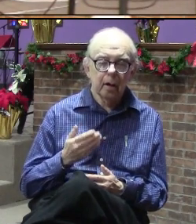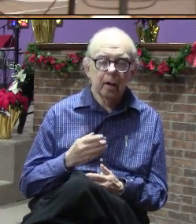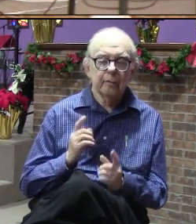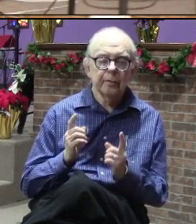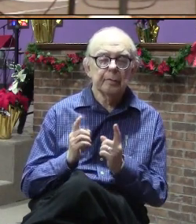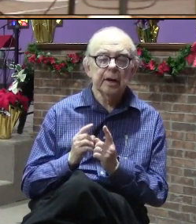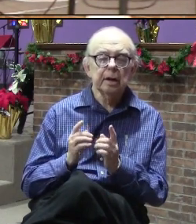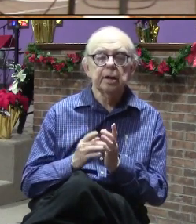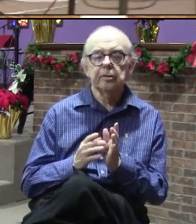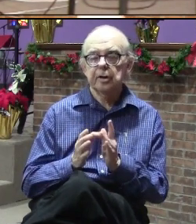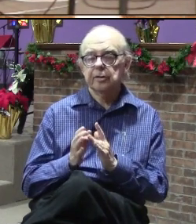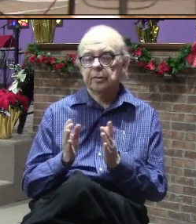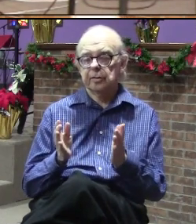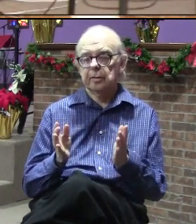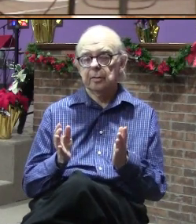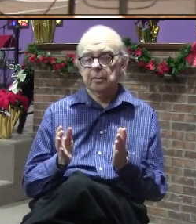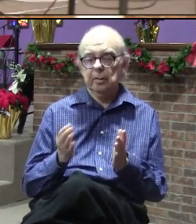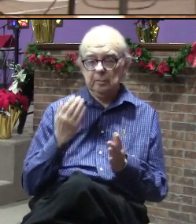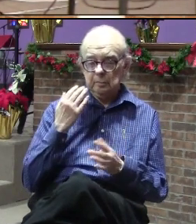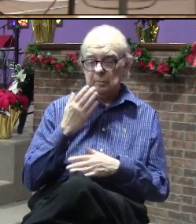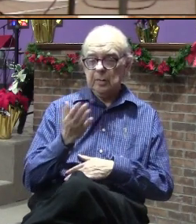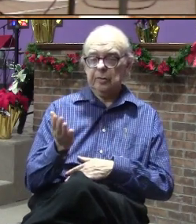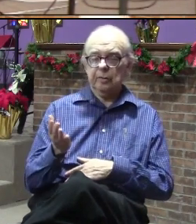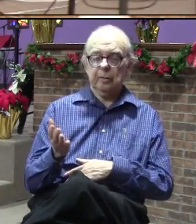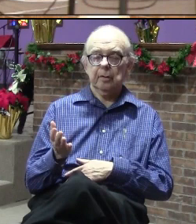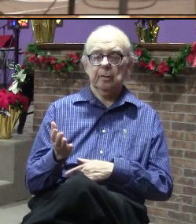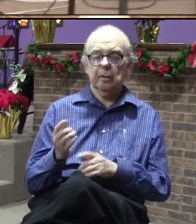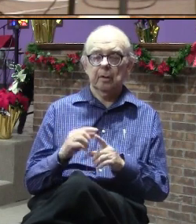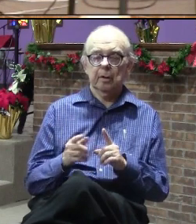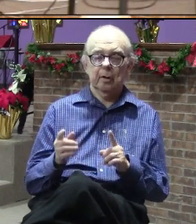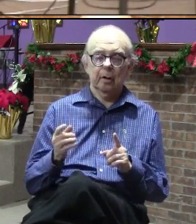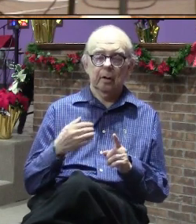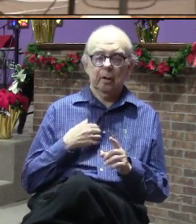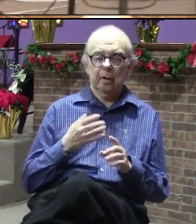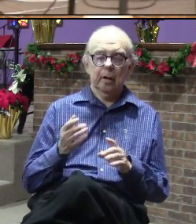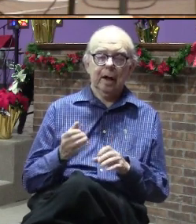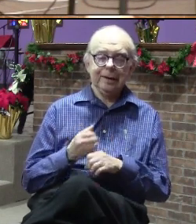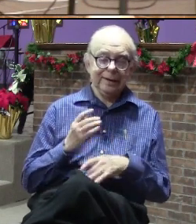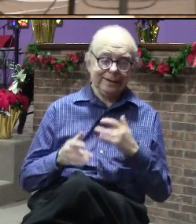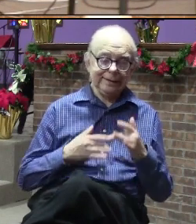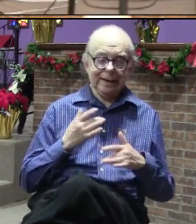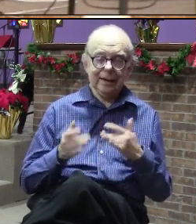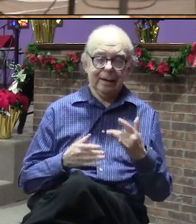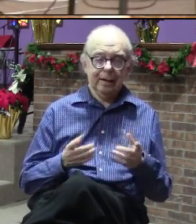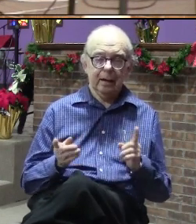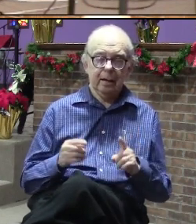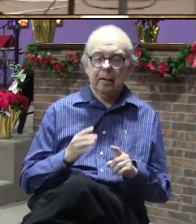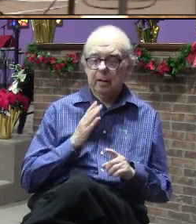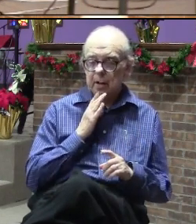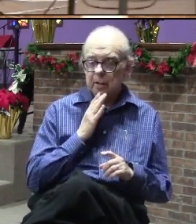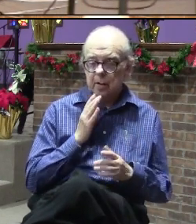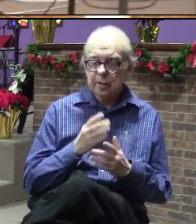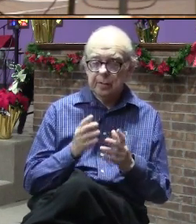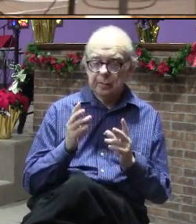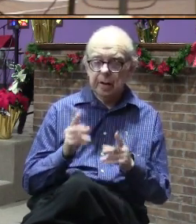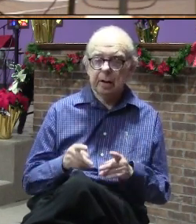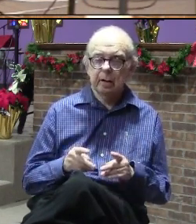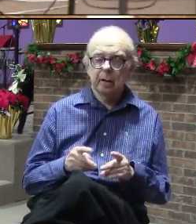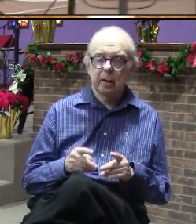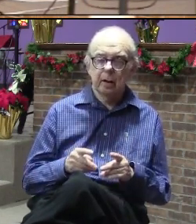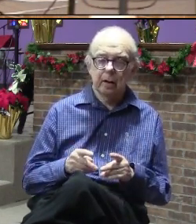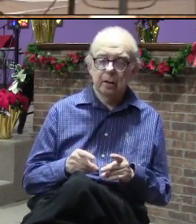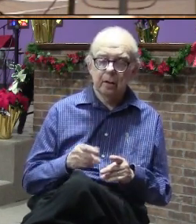Jesus. I don't know about you, but I get excited when I'm talking to someone